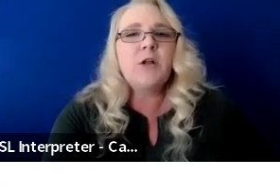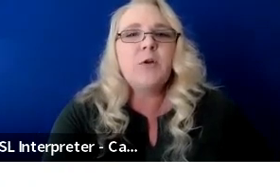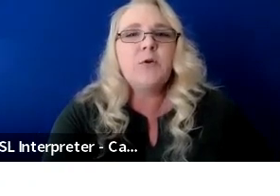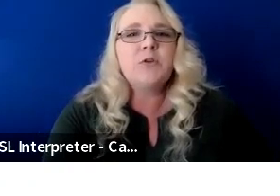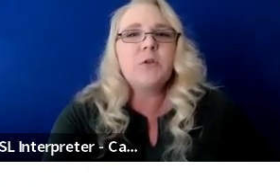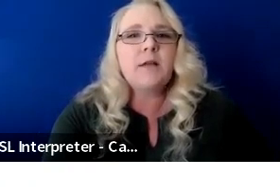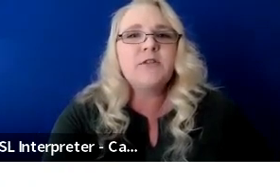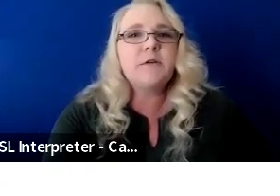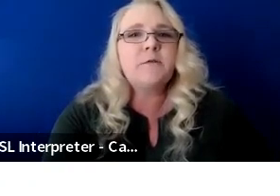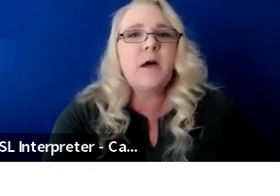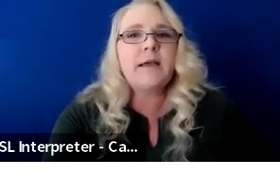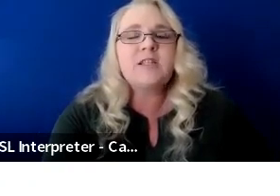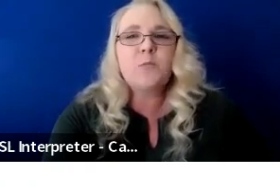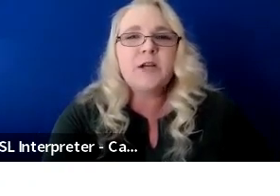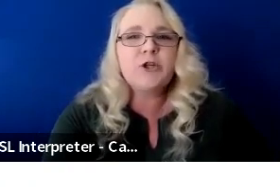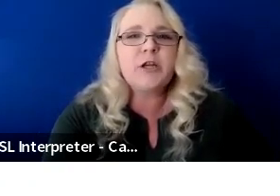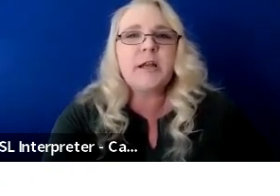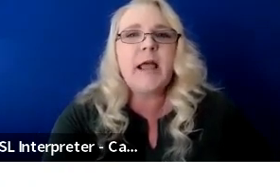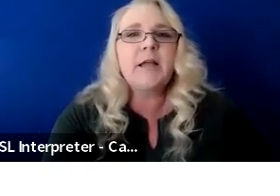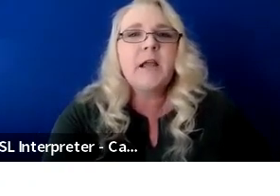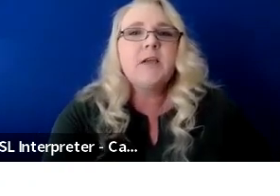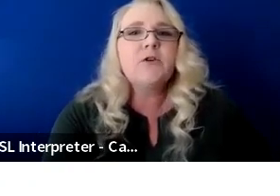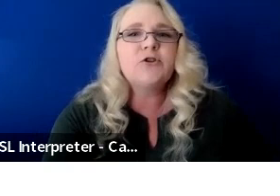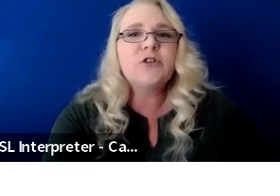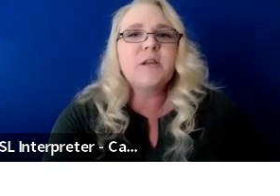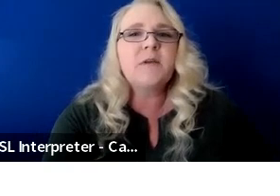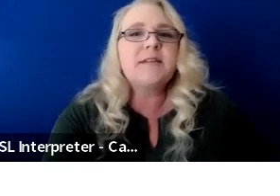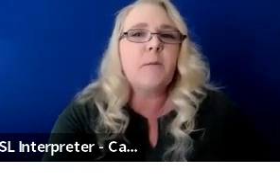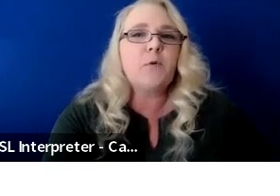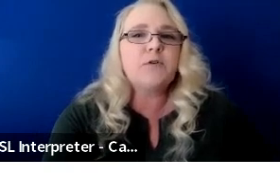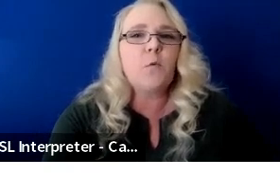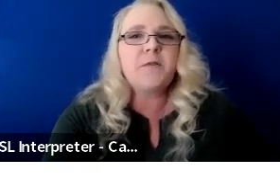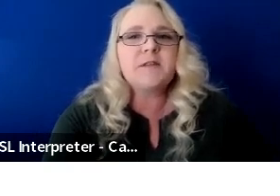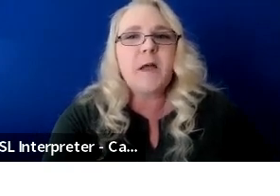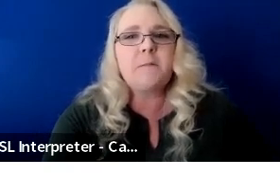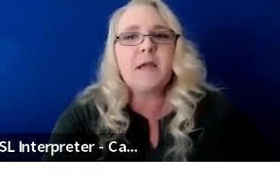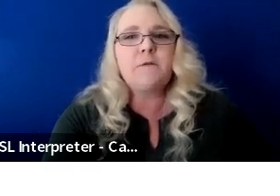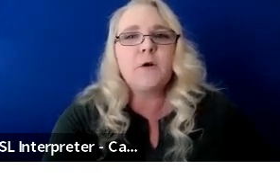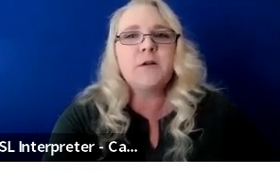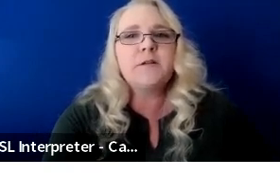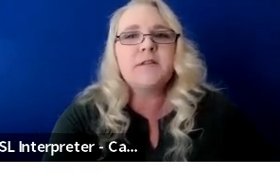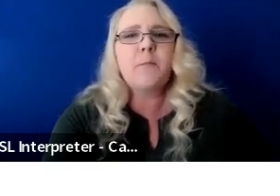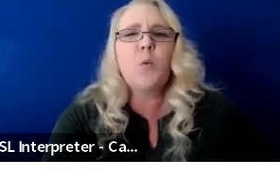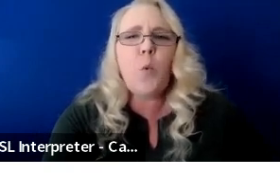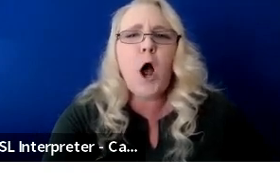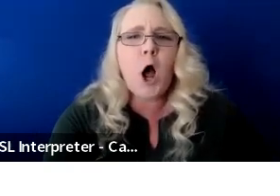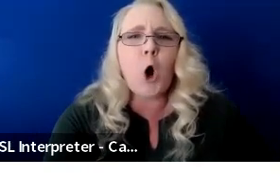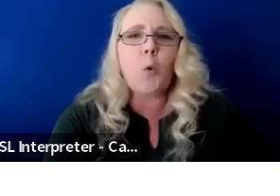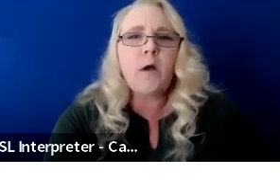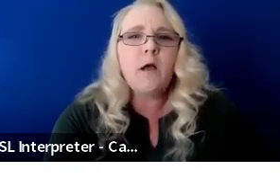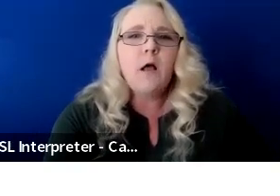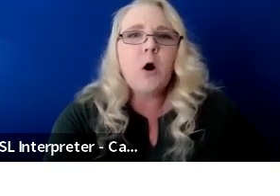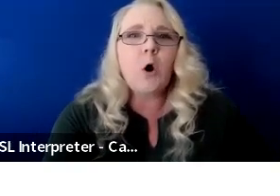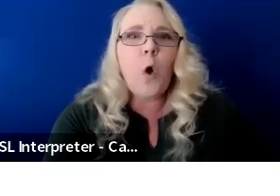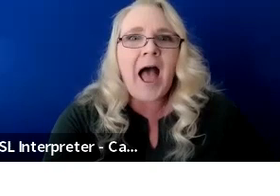It includes lots of expression, and there's just some examples of what this might mean. For example,